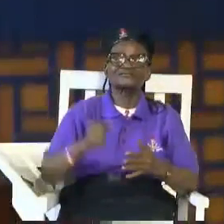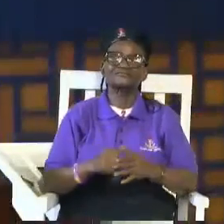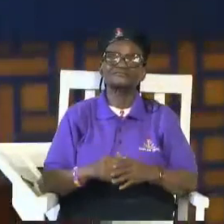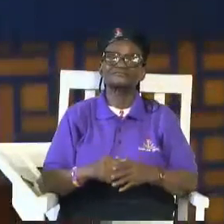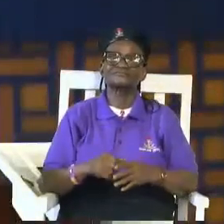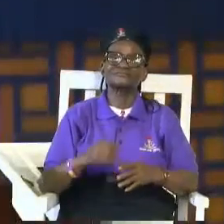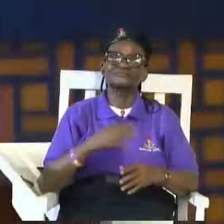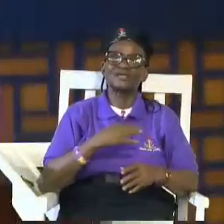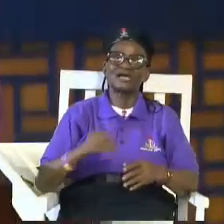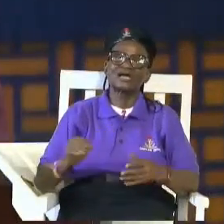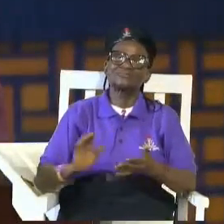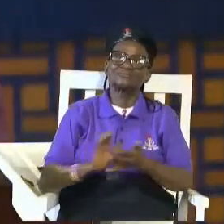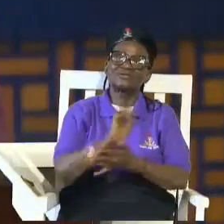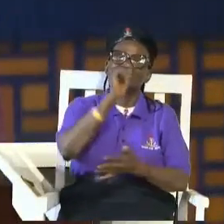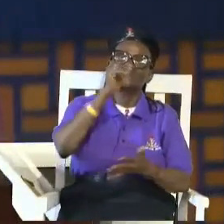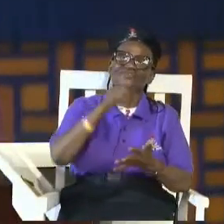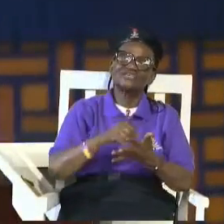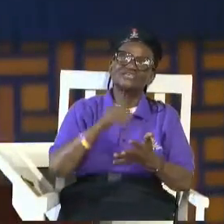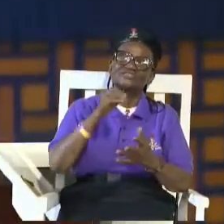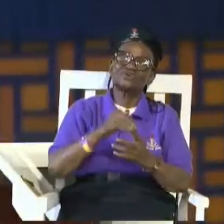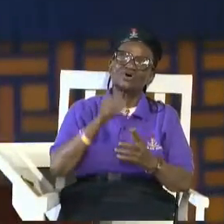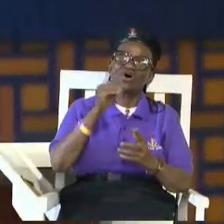And believe it or not,